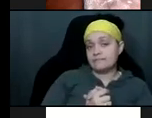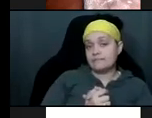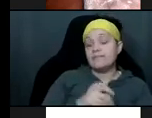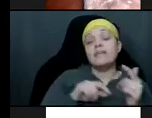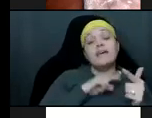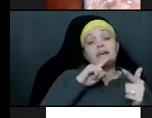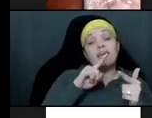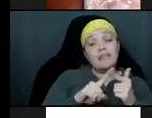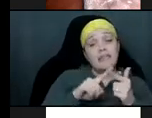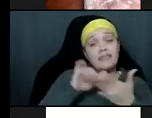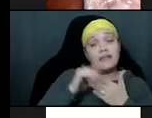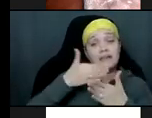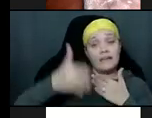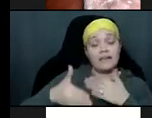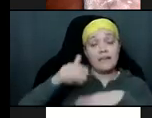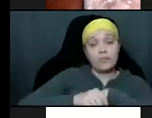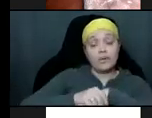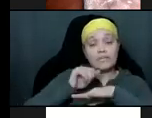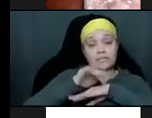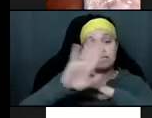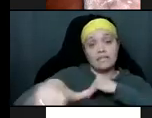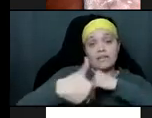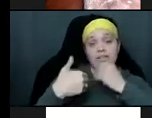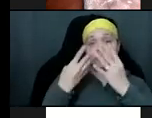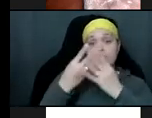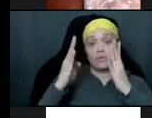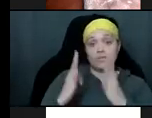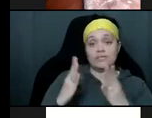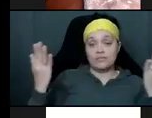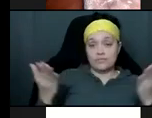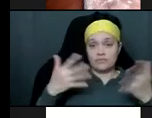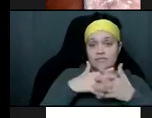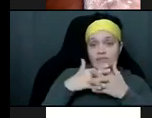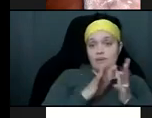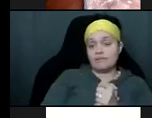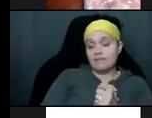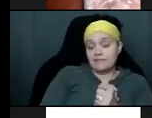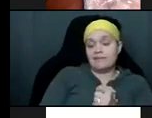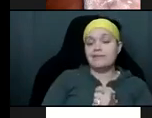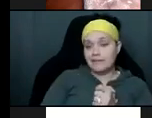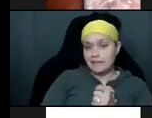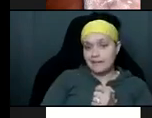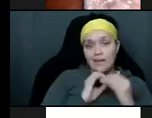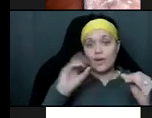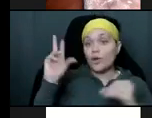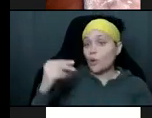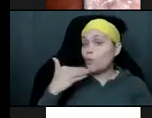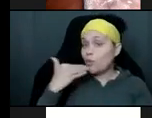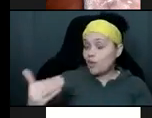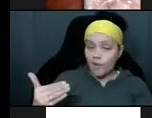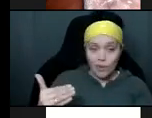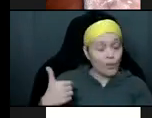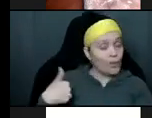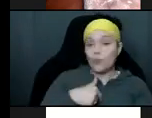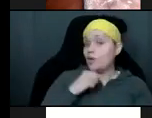that ended Britain sending their extra prisoners to us. No, thank you. We did